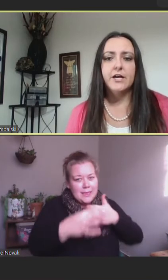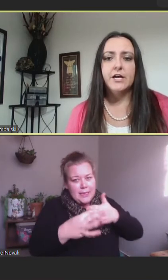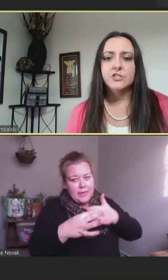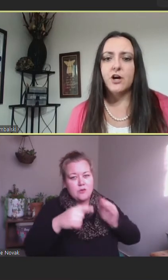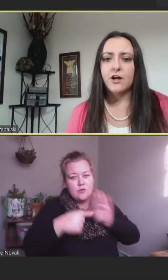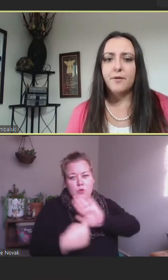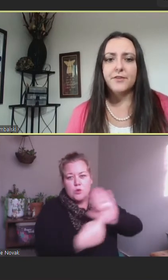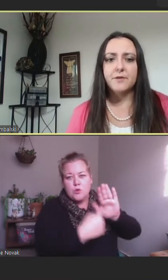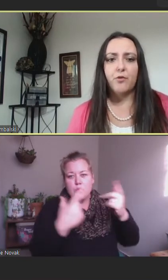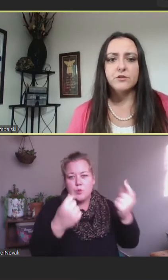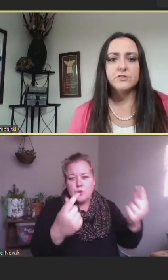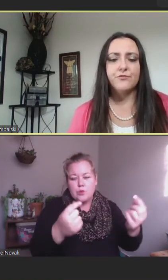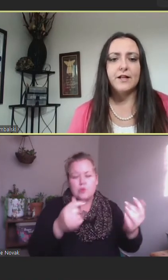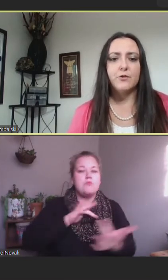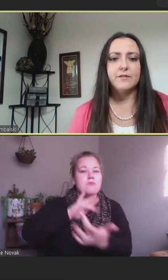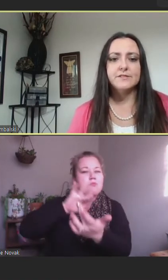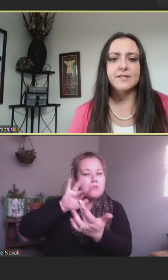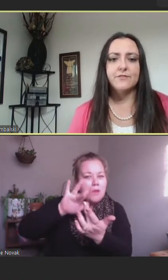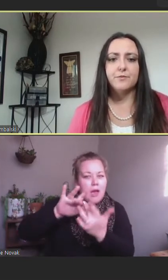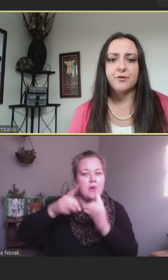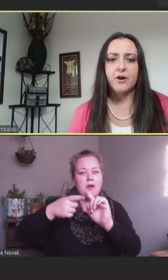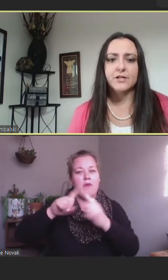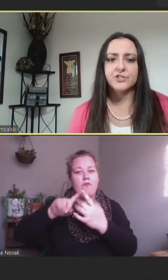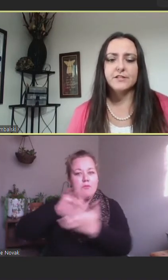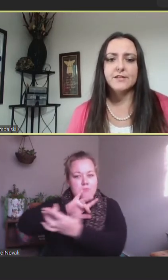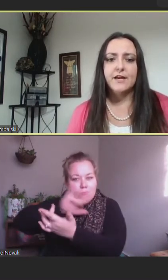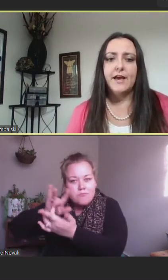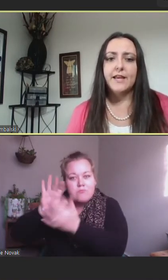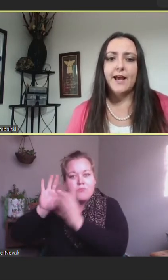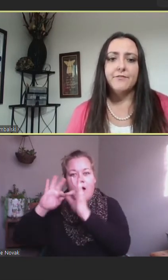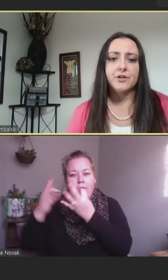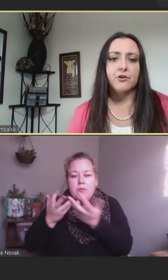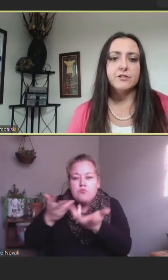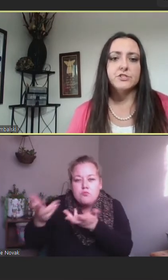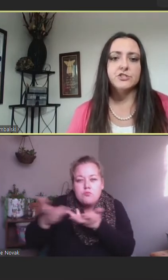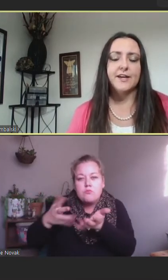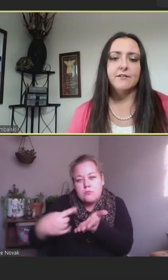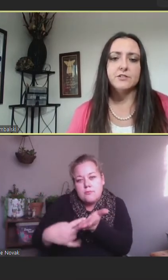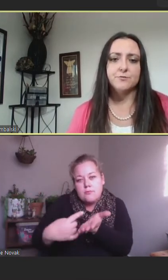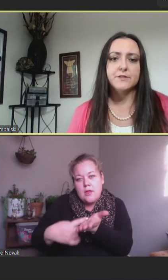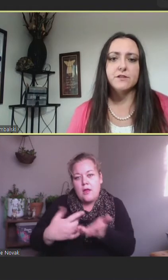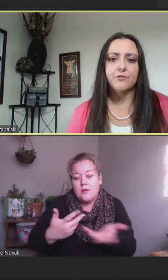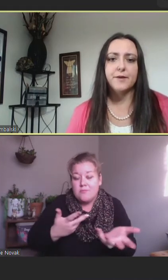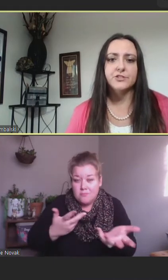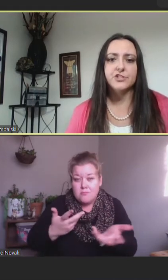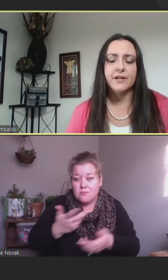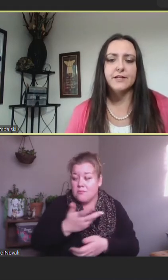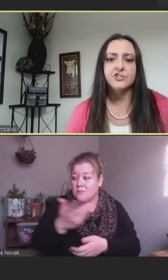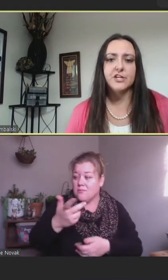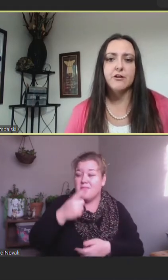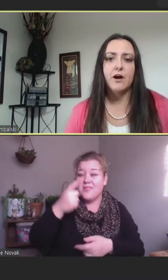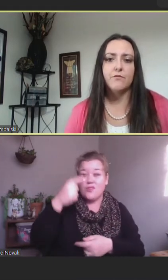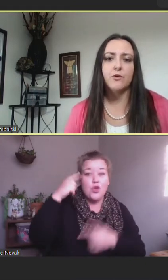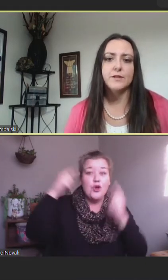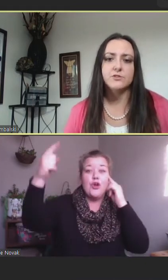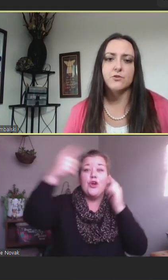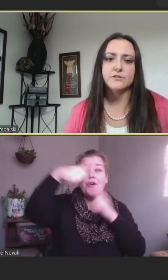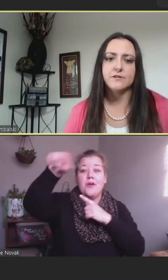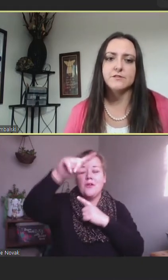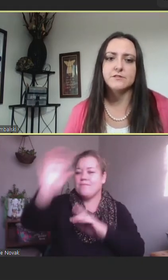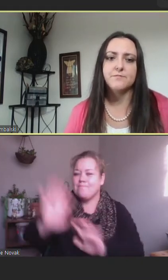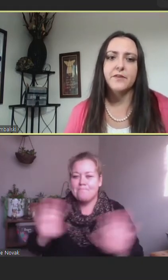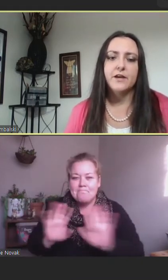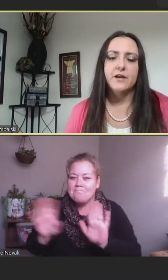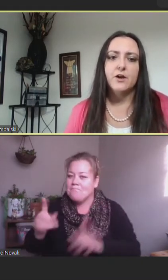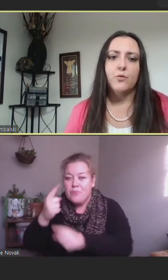chat. Talk about the importance of following these safety precautions and have the courage to challenge misinformation and share helpful